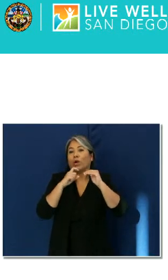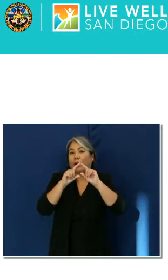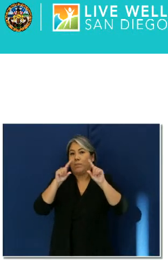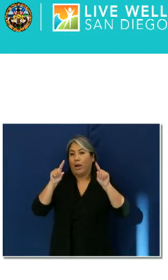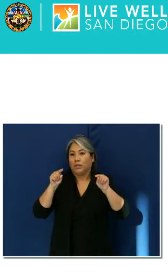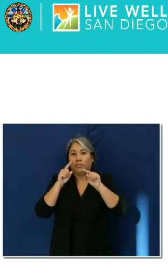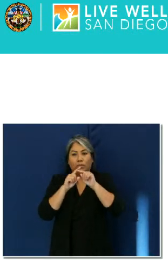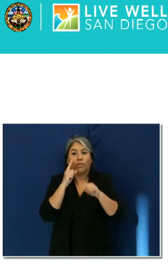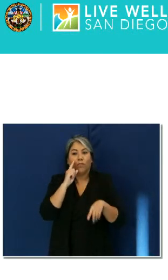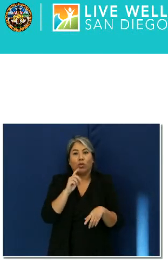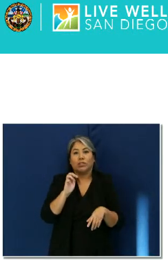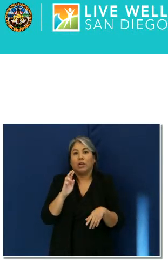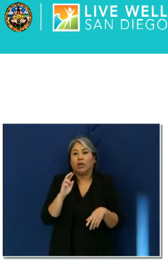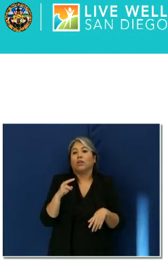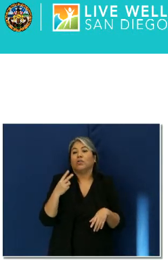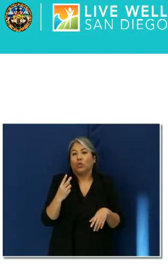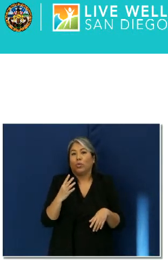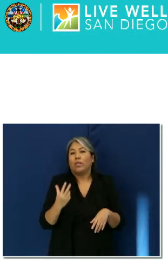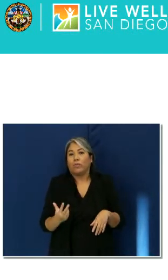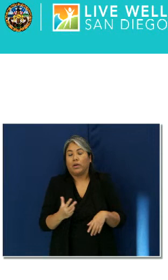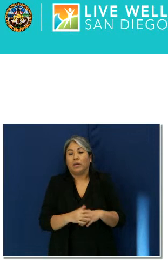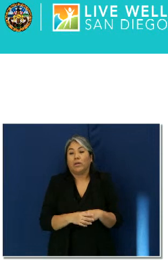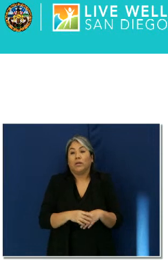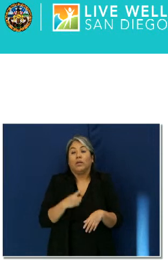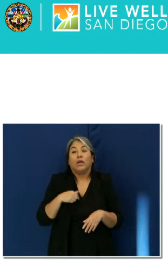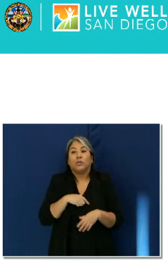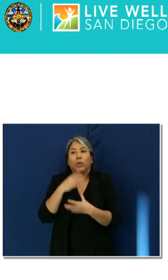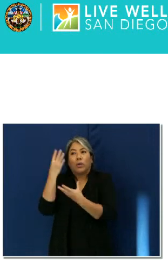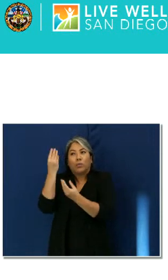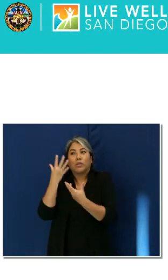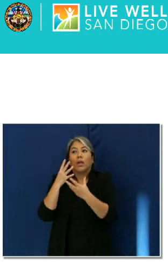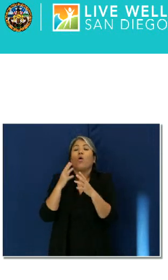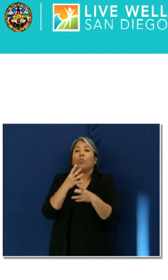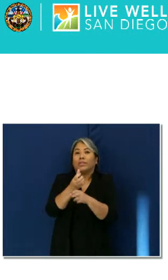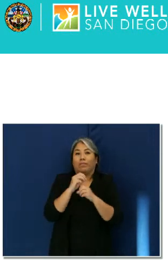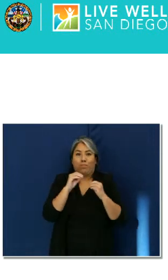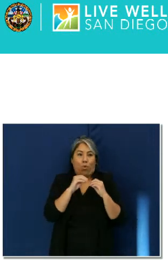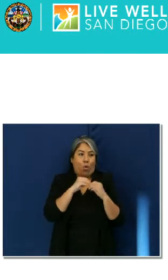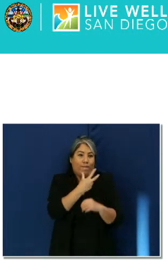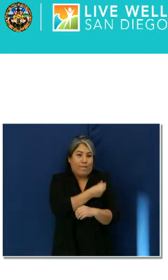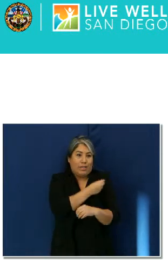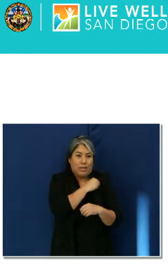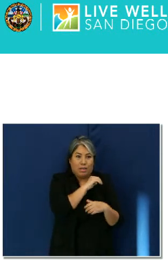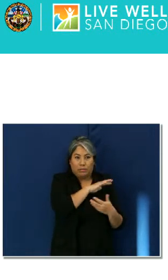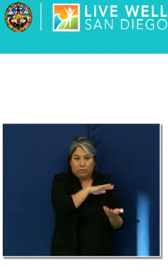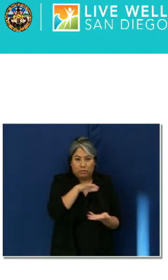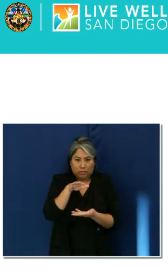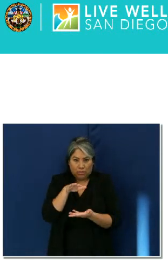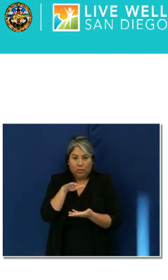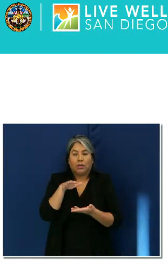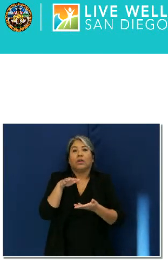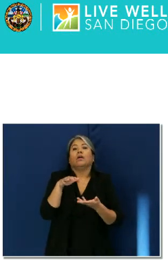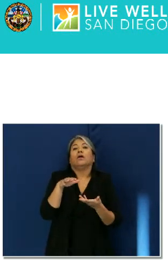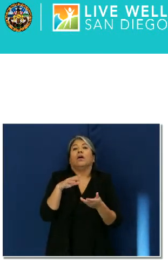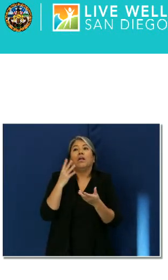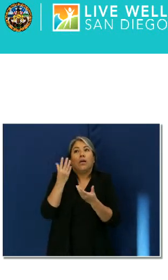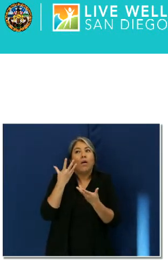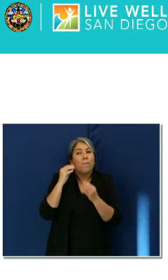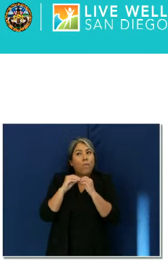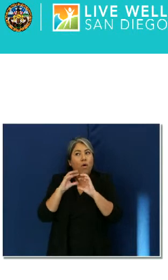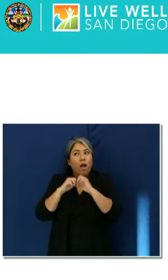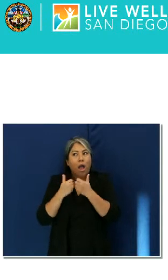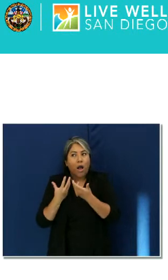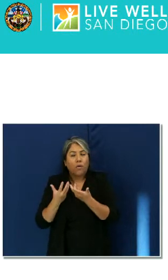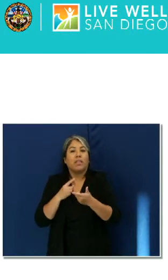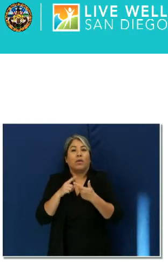Tier 2 and 3. And as we receive more vaccine and are provided additional guidance, we will continue to